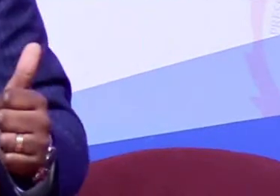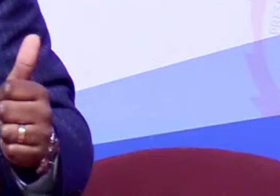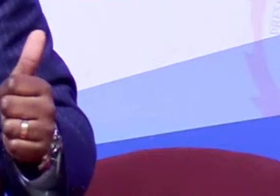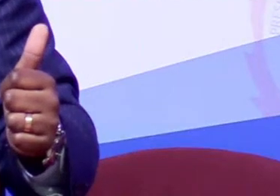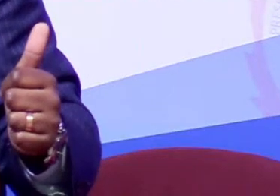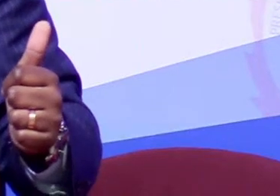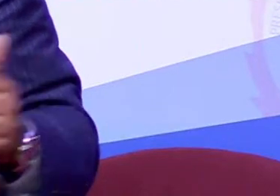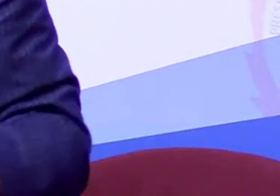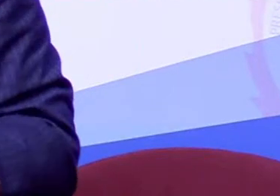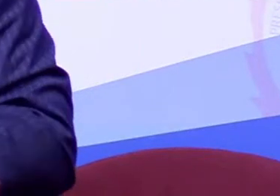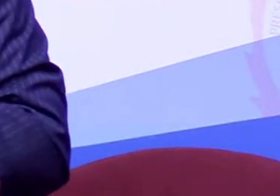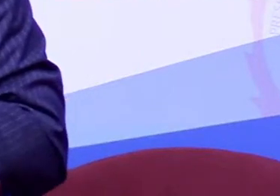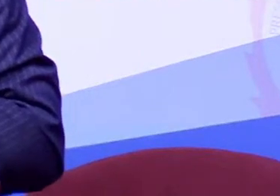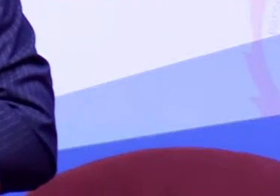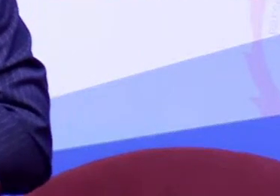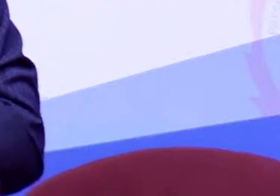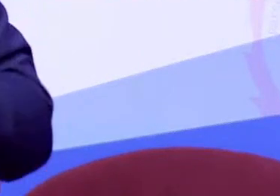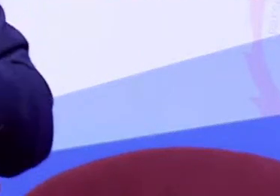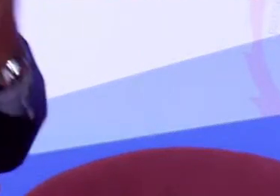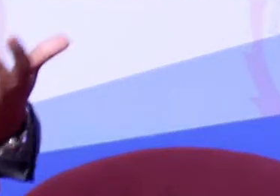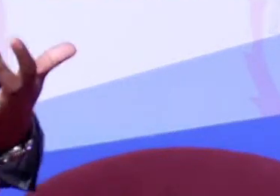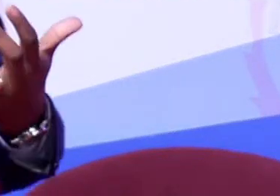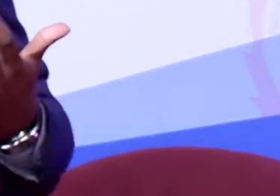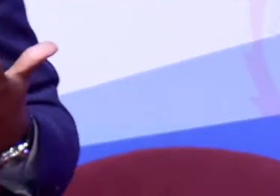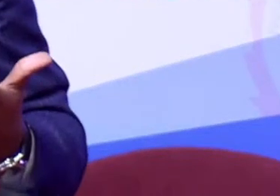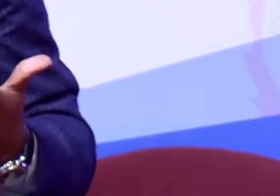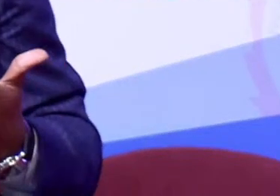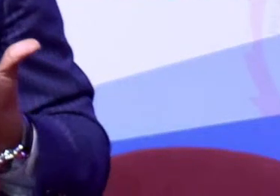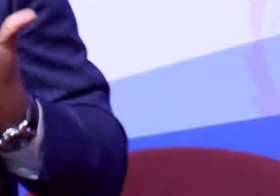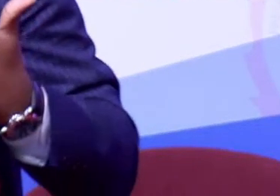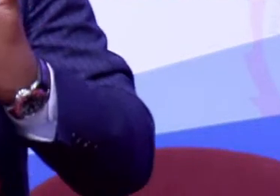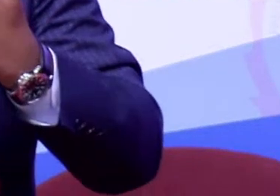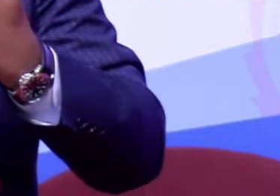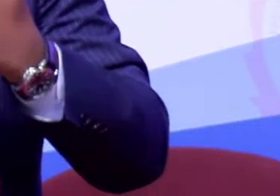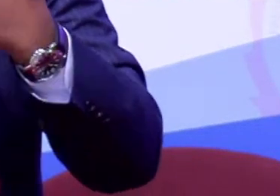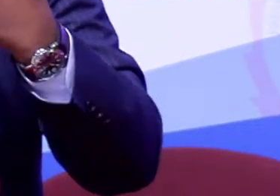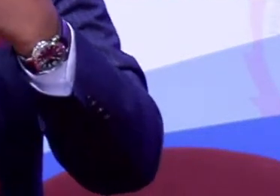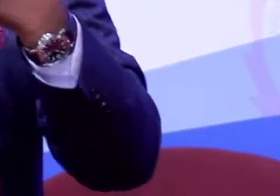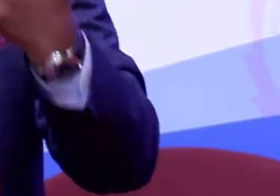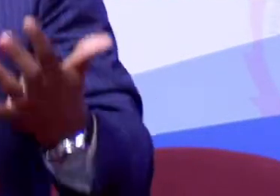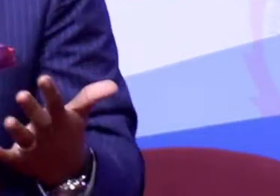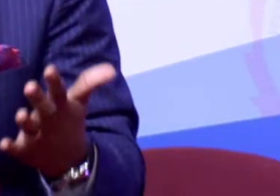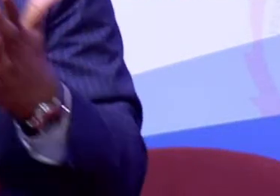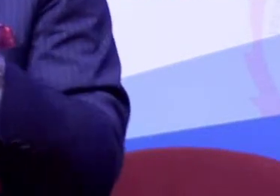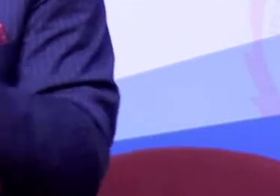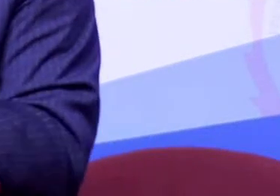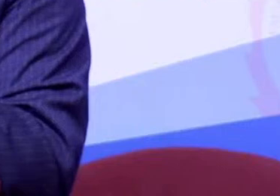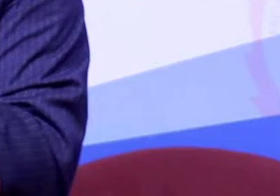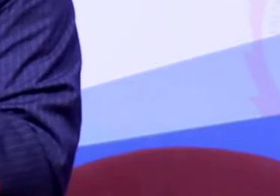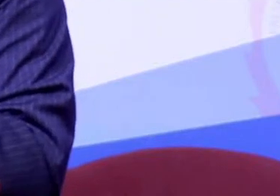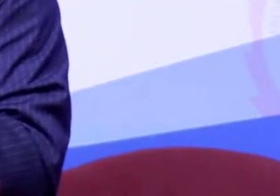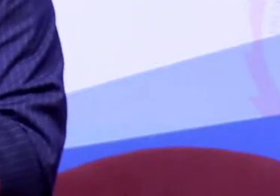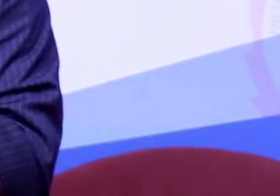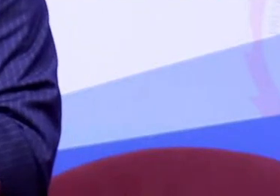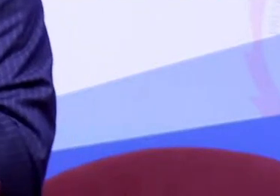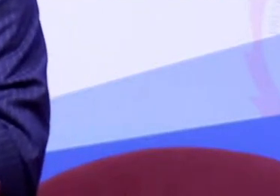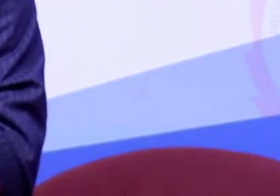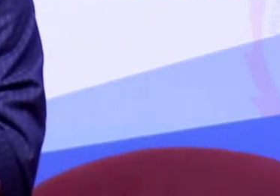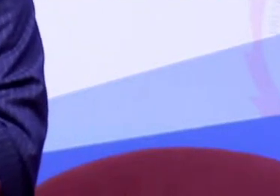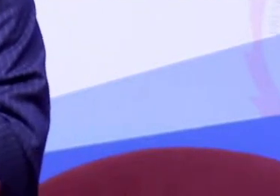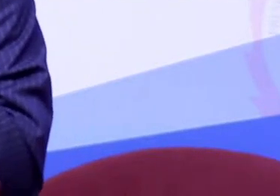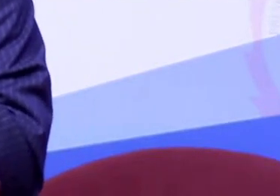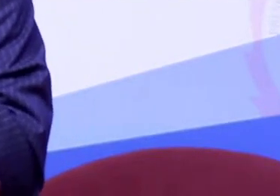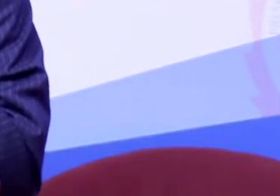knowledge. Now, I would think of knowledge in two ways, that there is what I would call primary or foundational knowledge. This